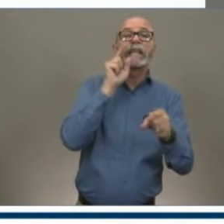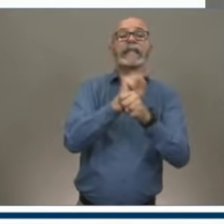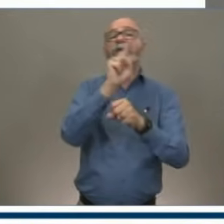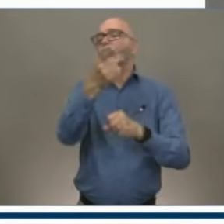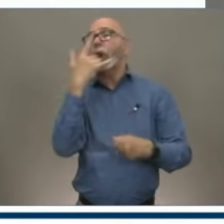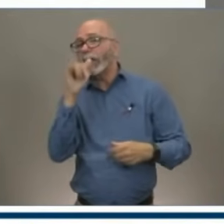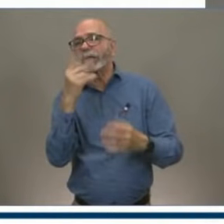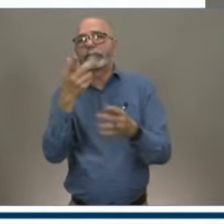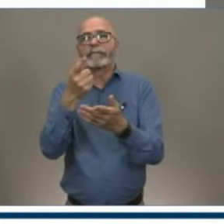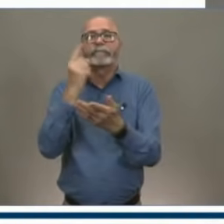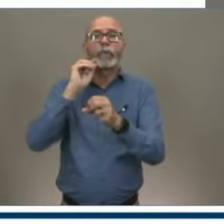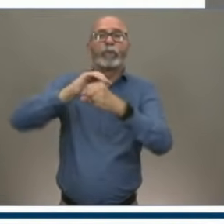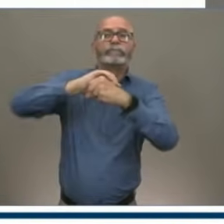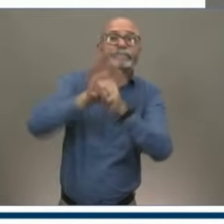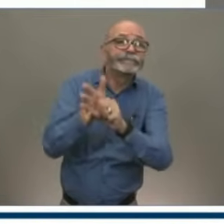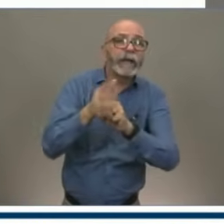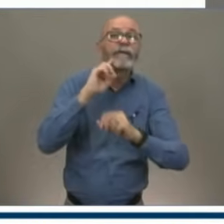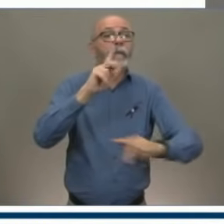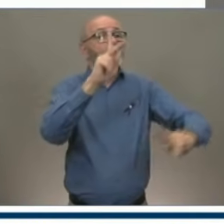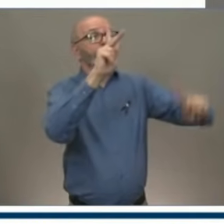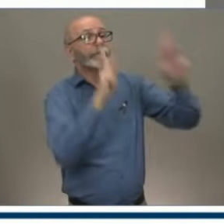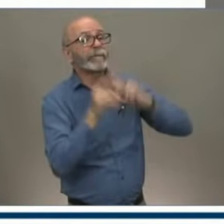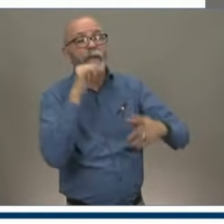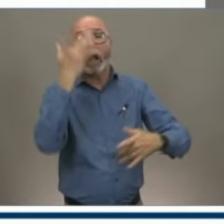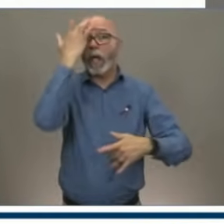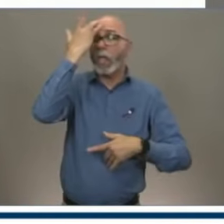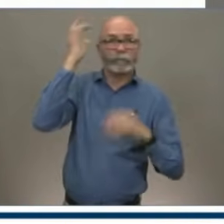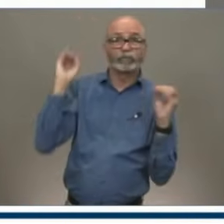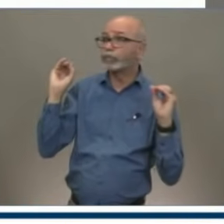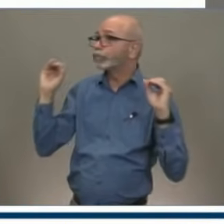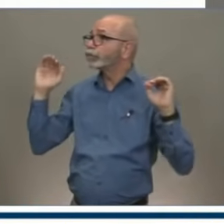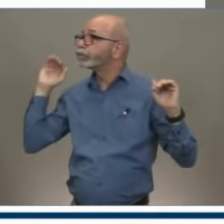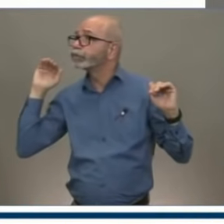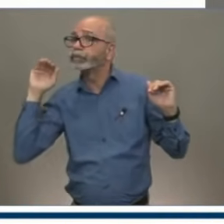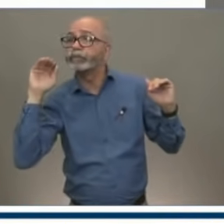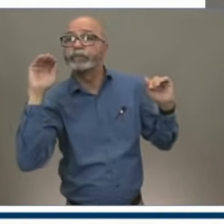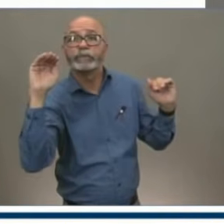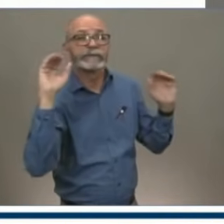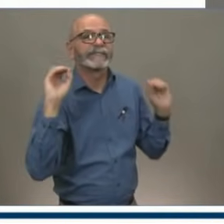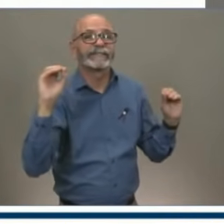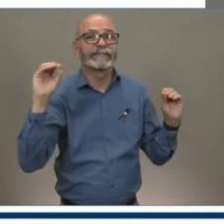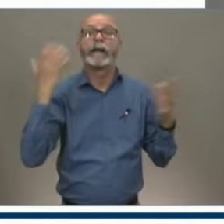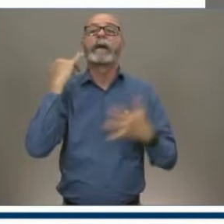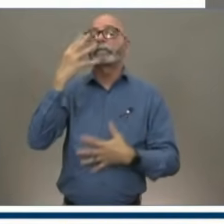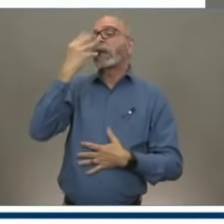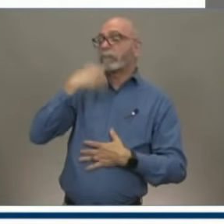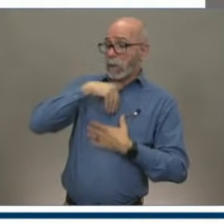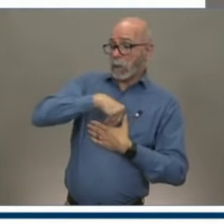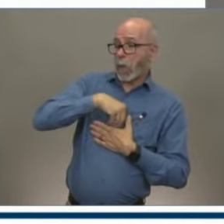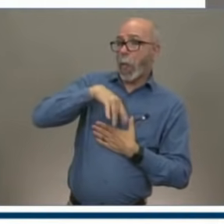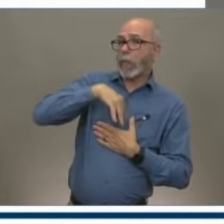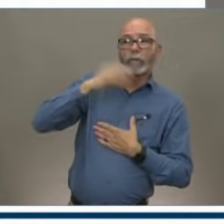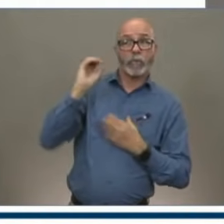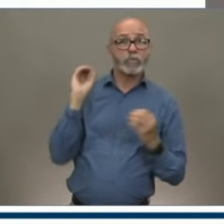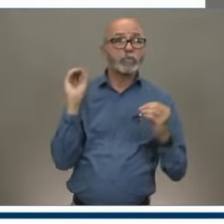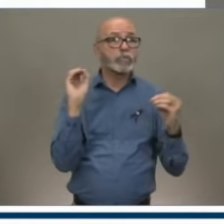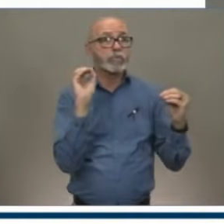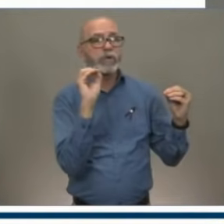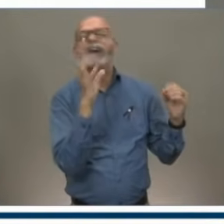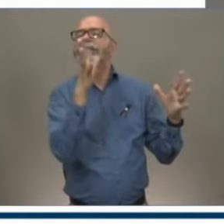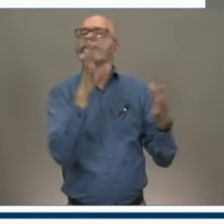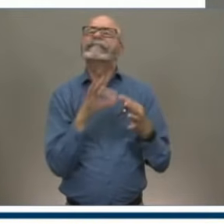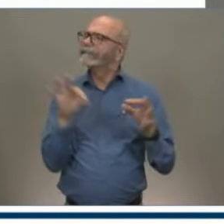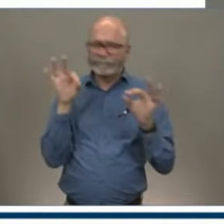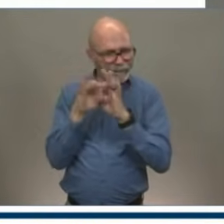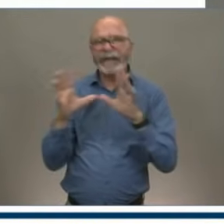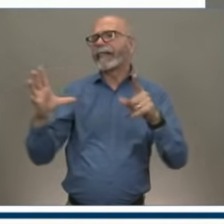of the asymptomatic testing are going to be very critical. If we do a lot of asymptomatic testing outside of HRM and we have